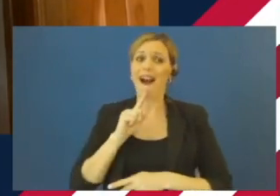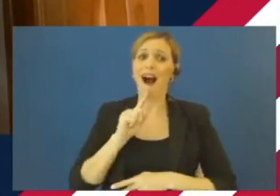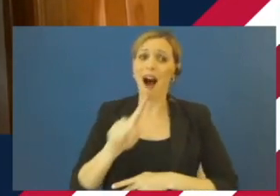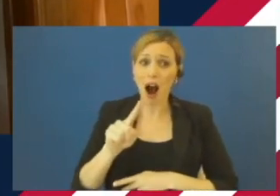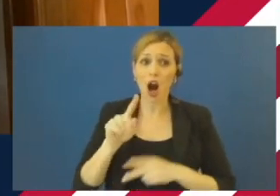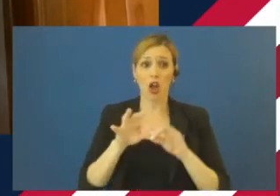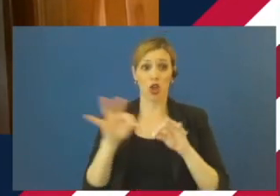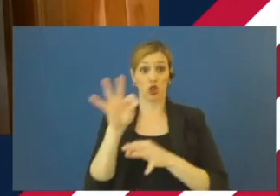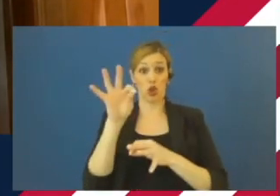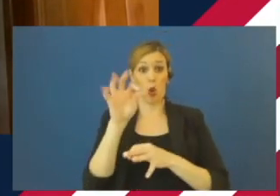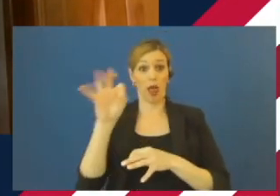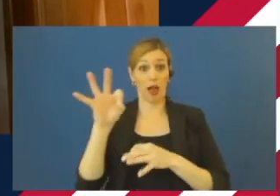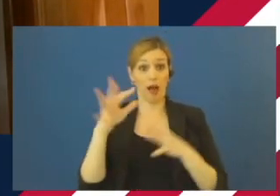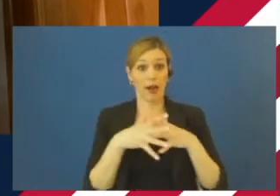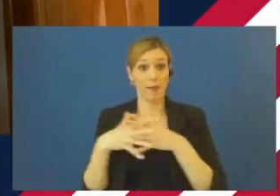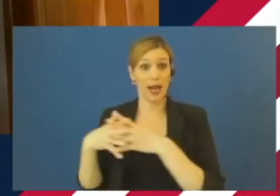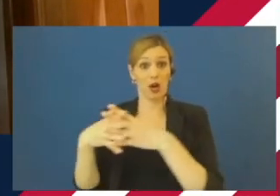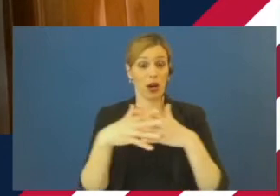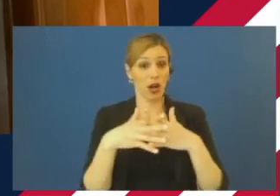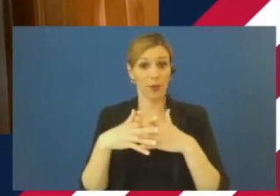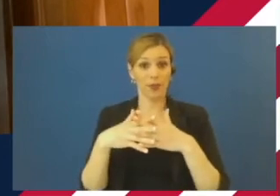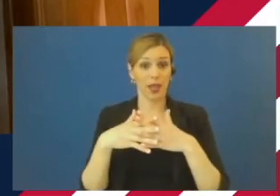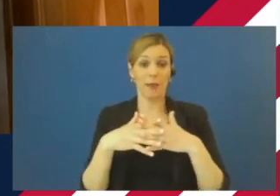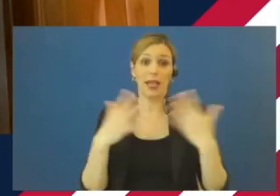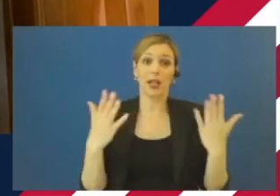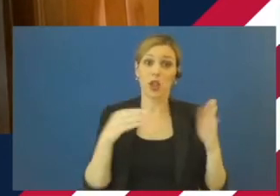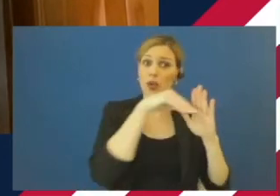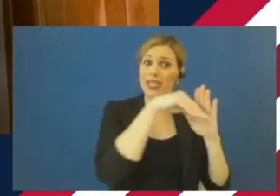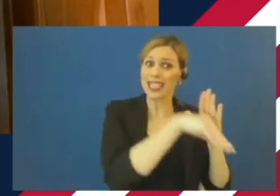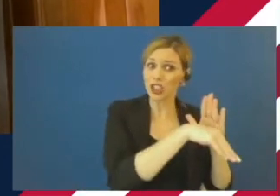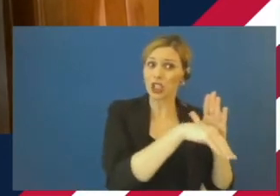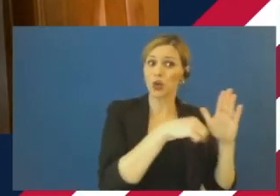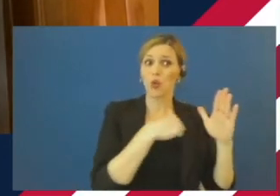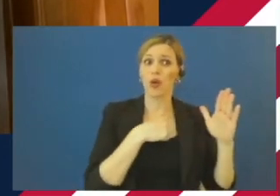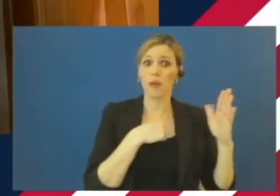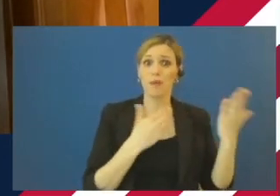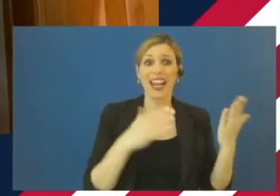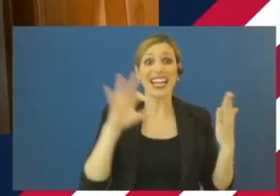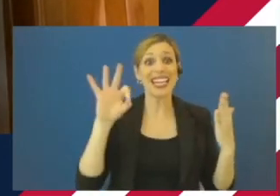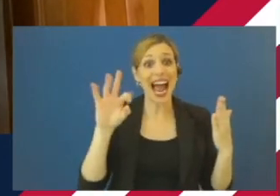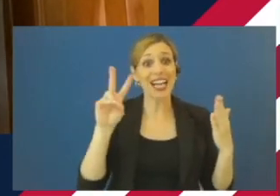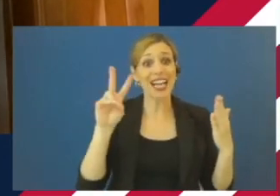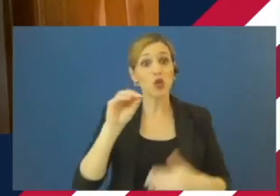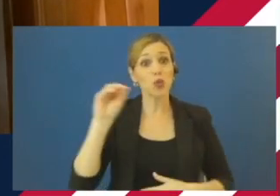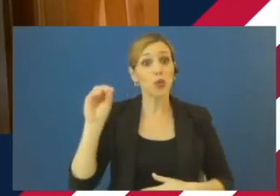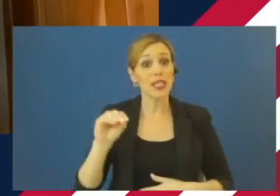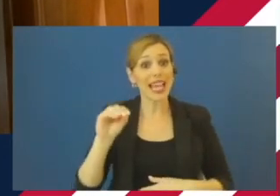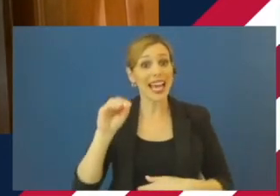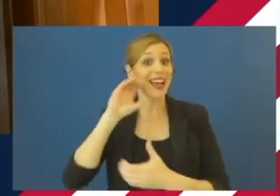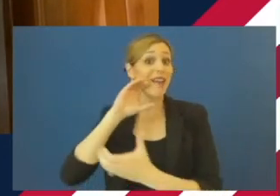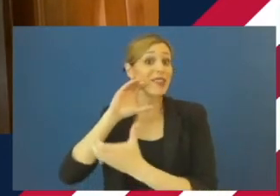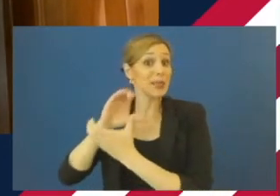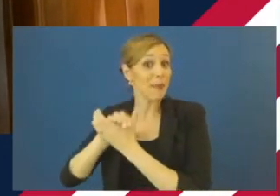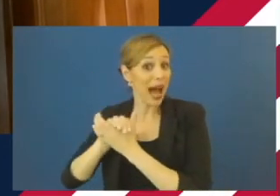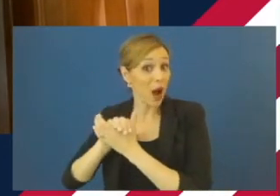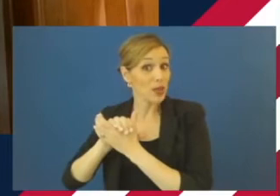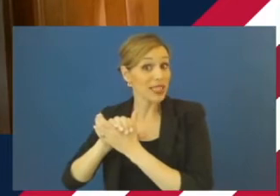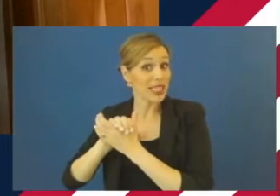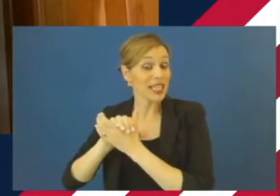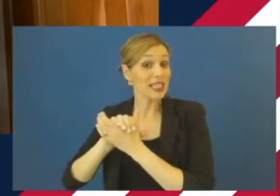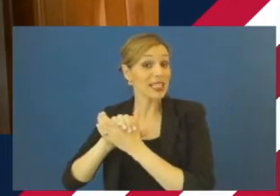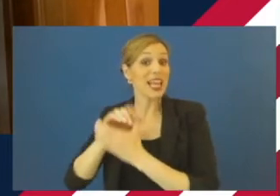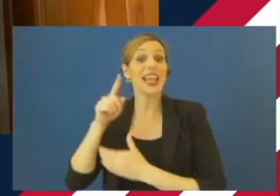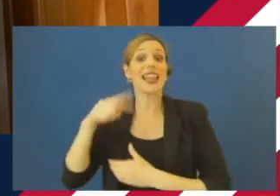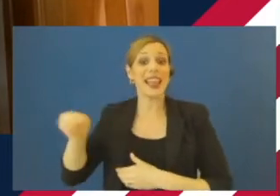from recession, but our military spouses, a population that's 92% female, remained in that recession. We have learned